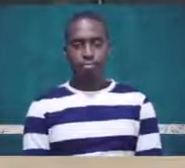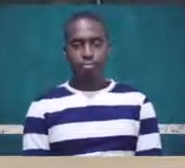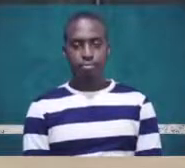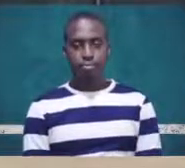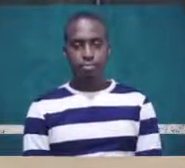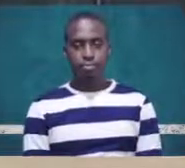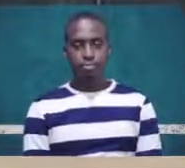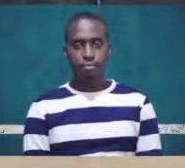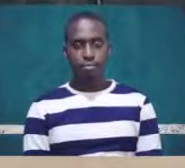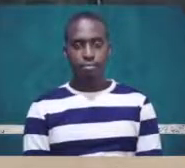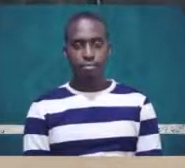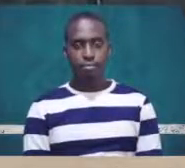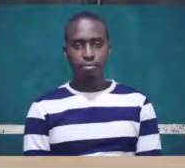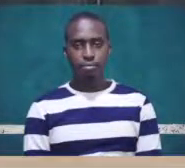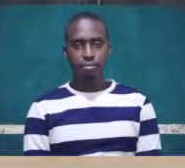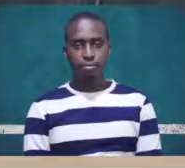Within the country.